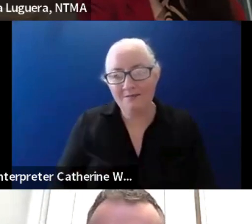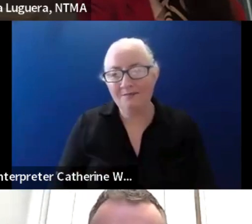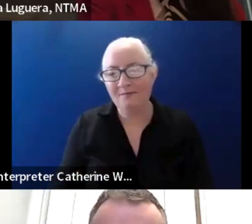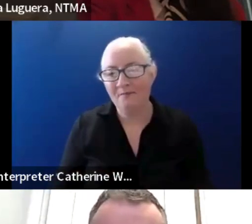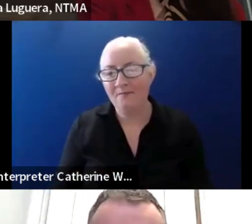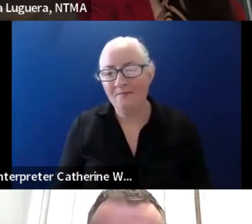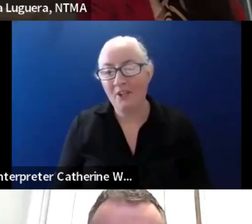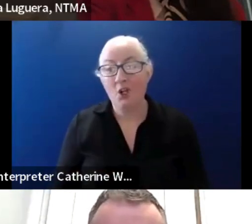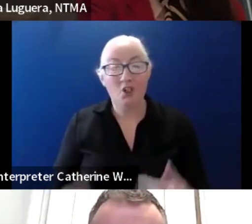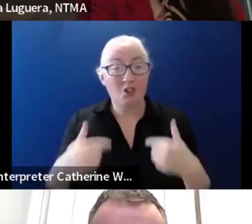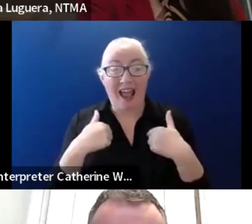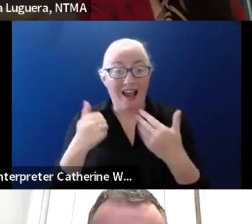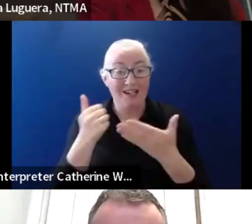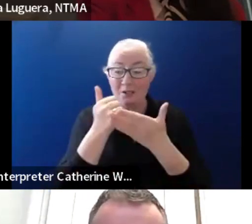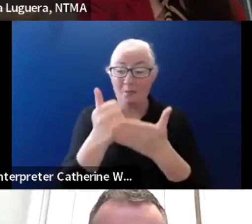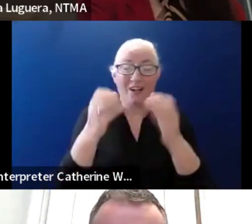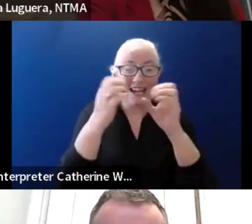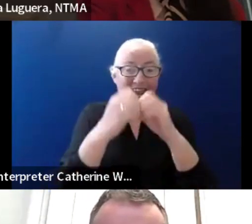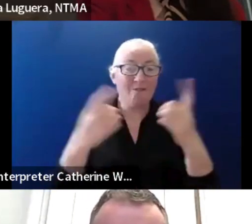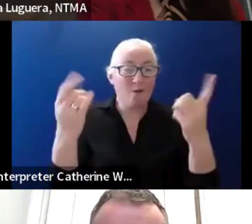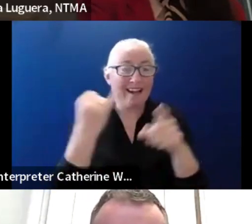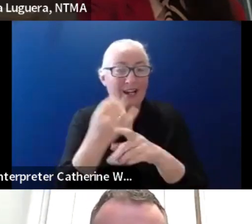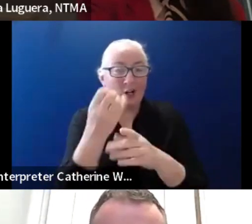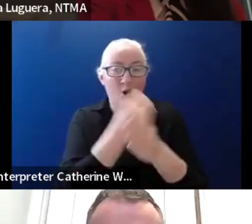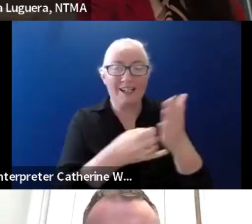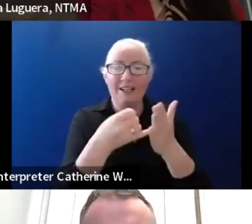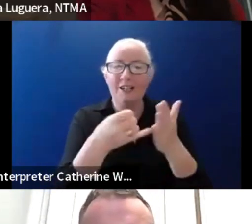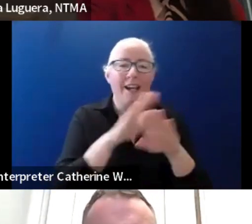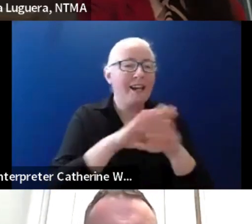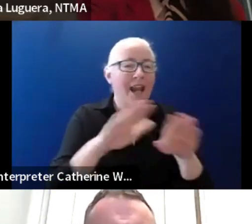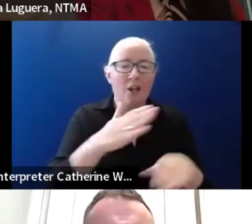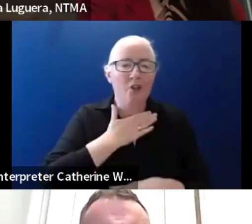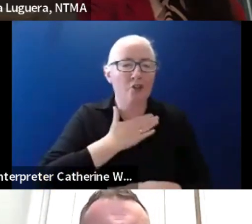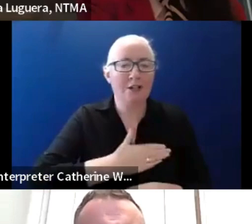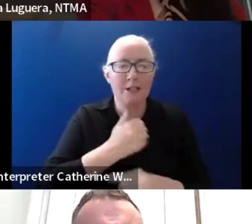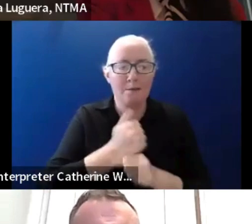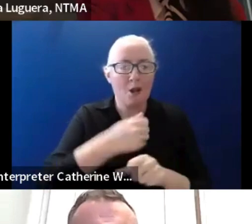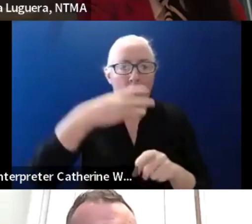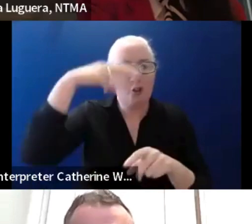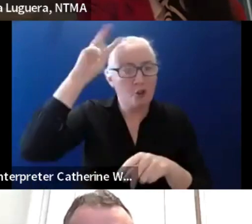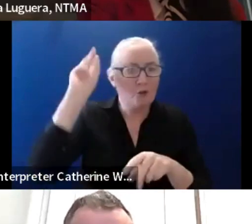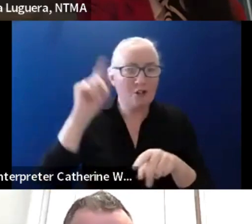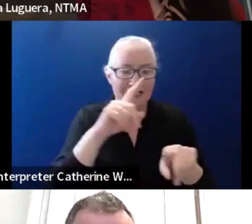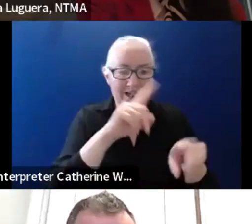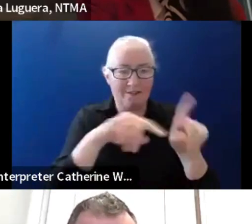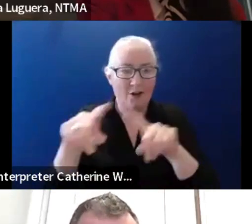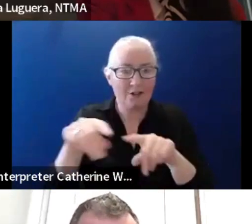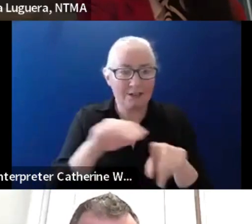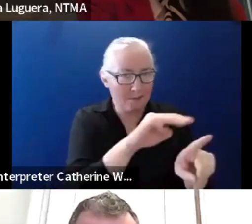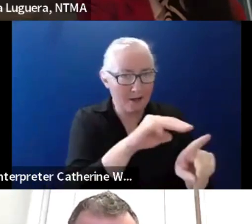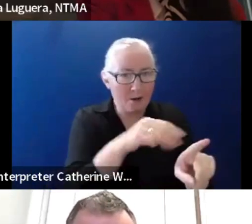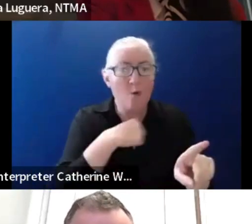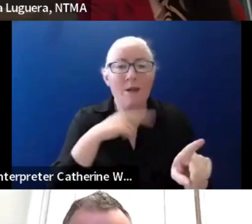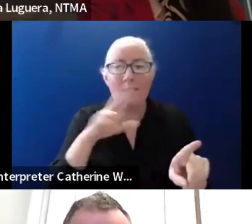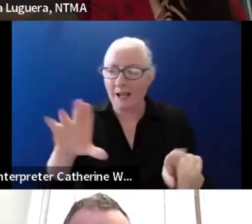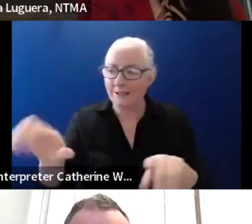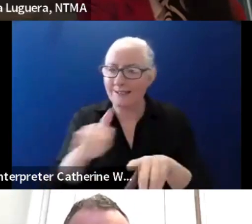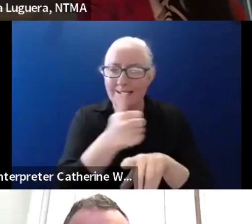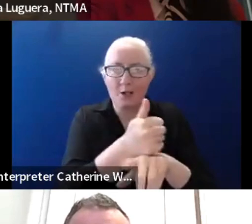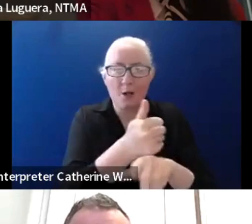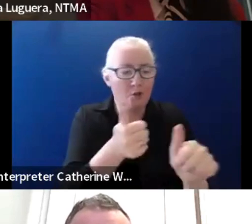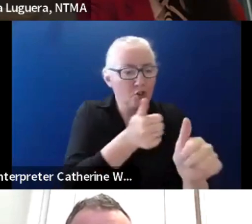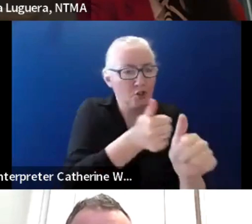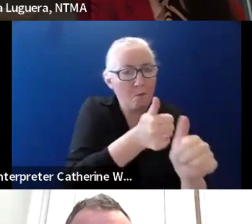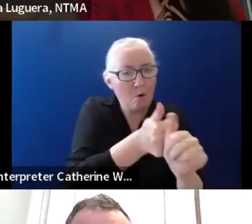So I support everybody in the organization. It's not just about neurodivergent individuals. We can put supports in place that are